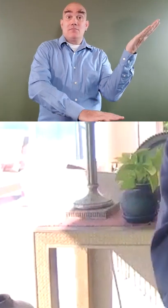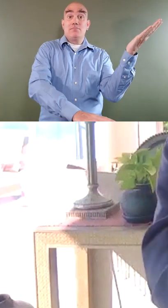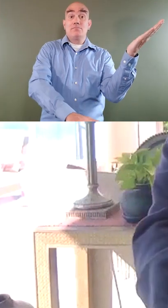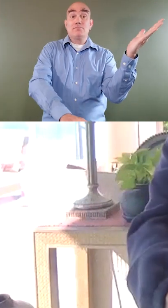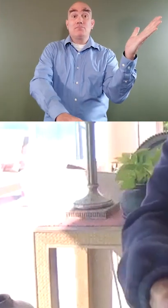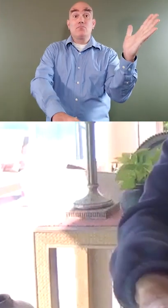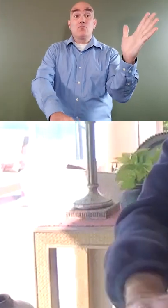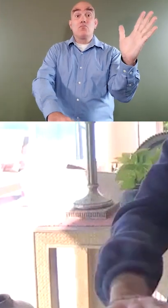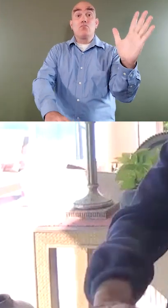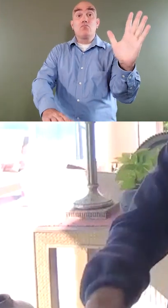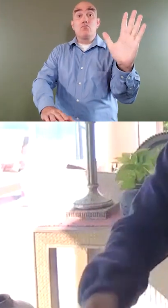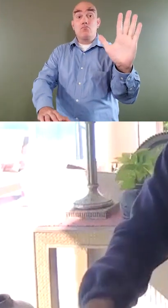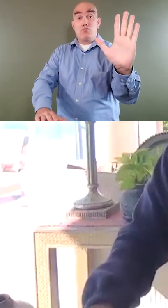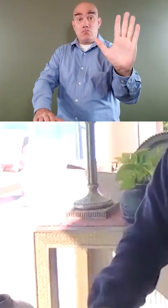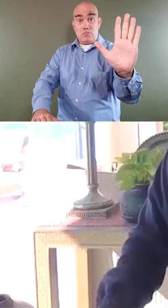brush knee.